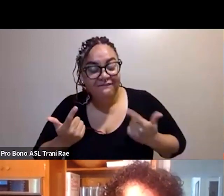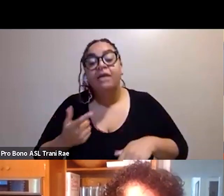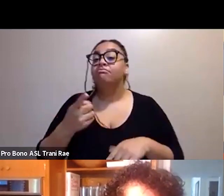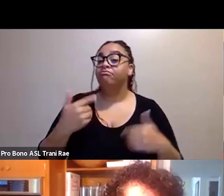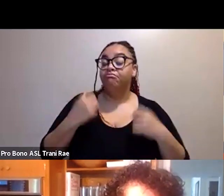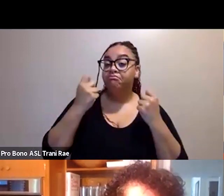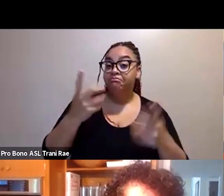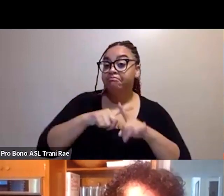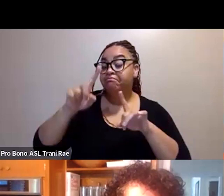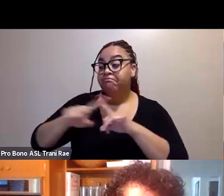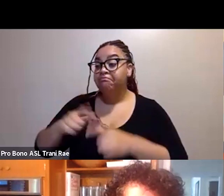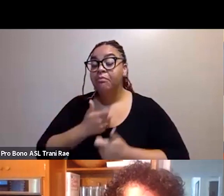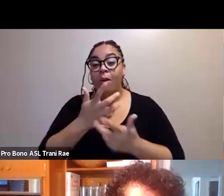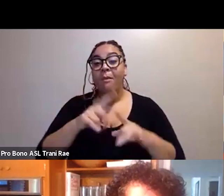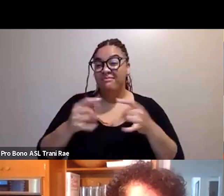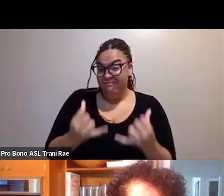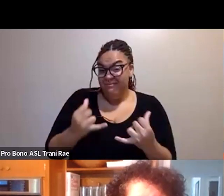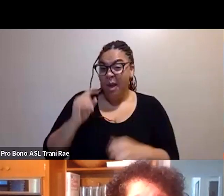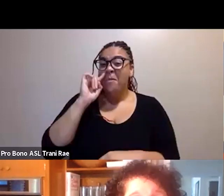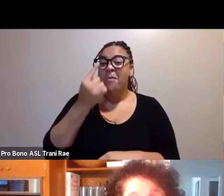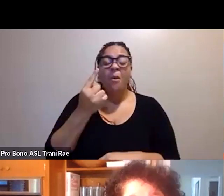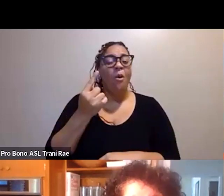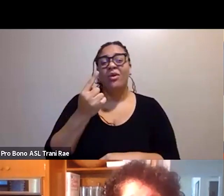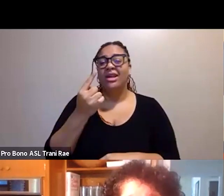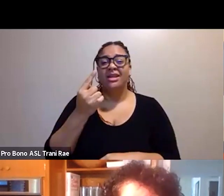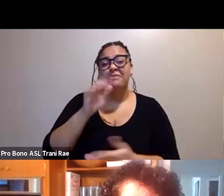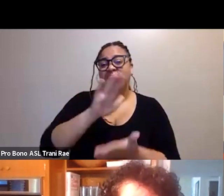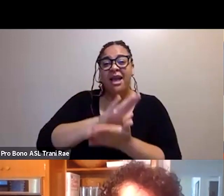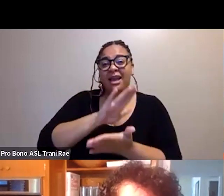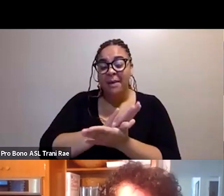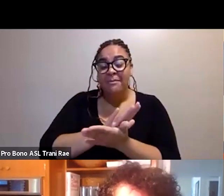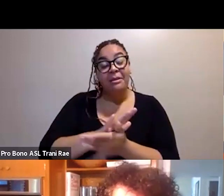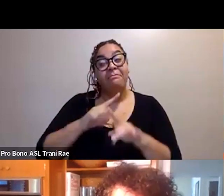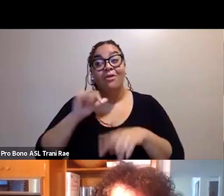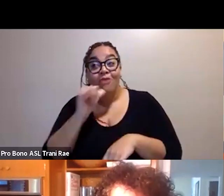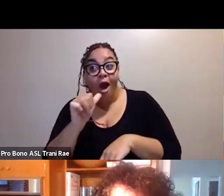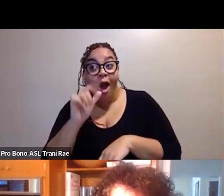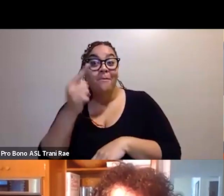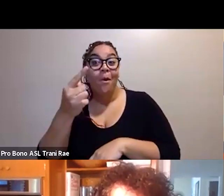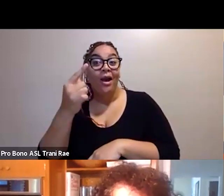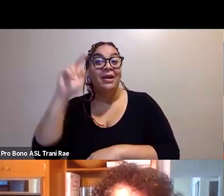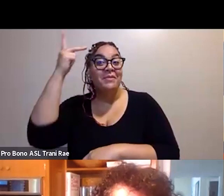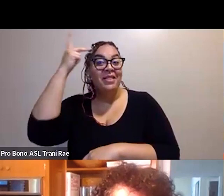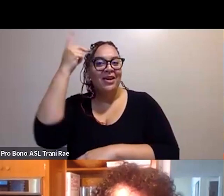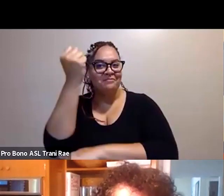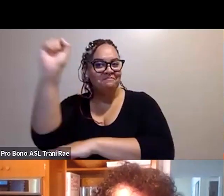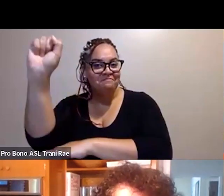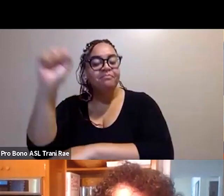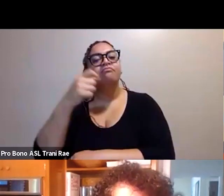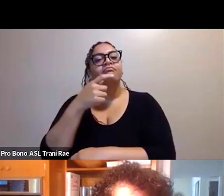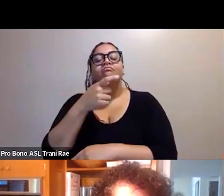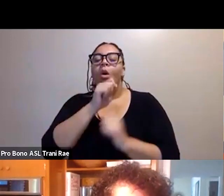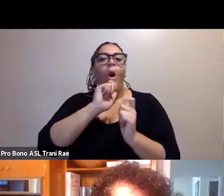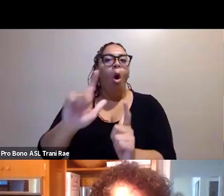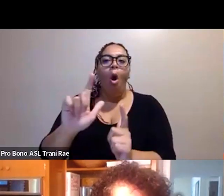poems. Now a boring academic and a not entirely boring political activist, she spends just about all her waking